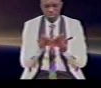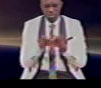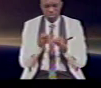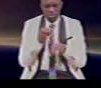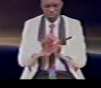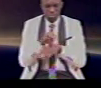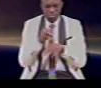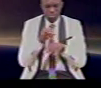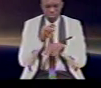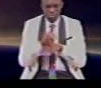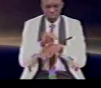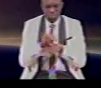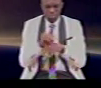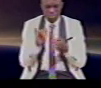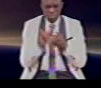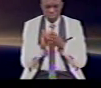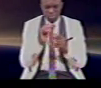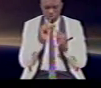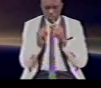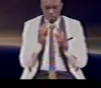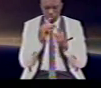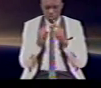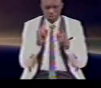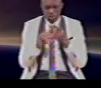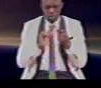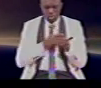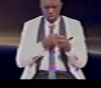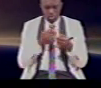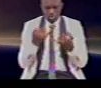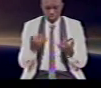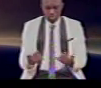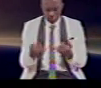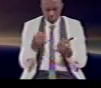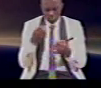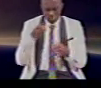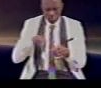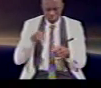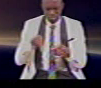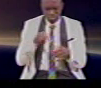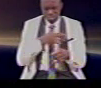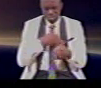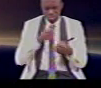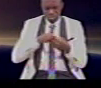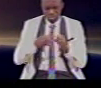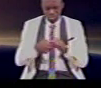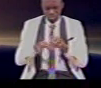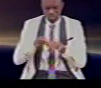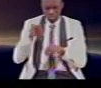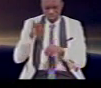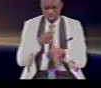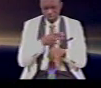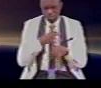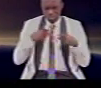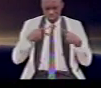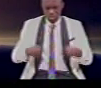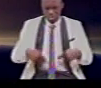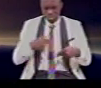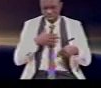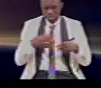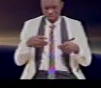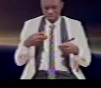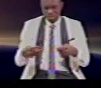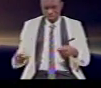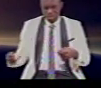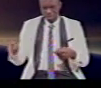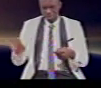our present needs and problems, spiritually and physically and materially, you will impress upon our